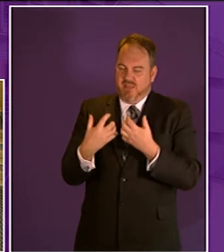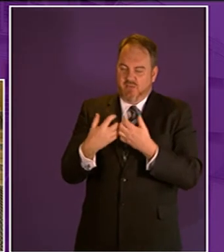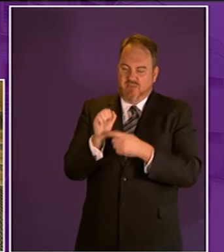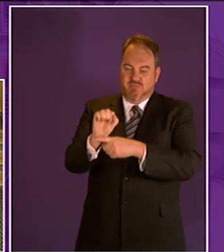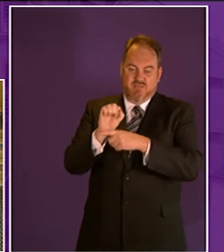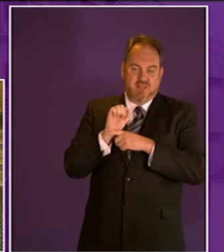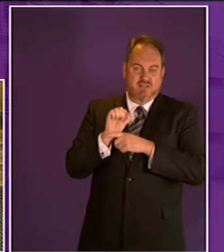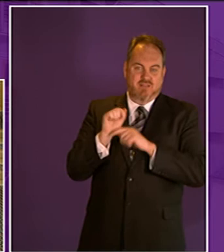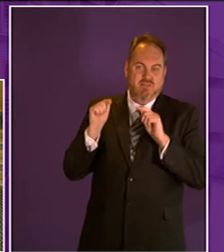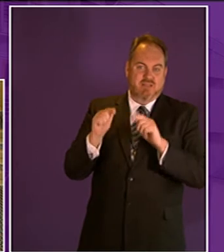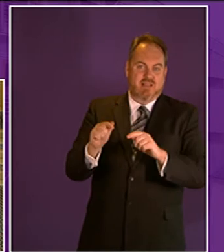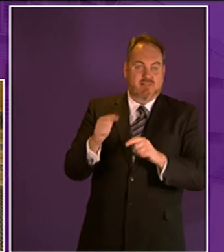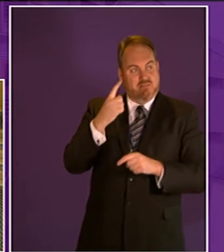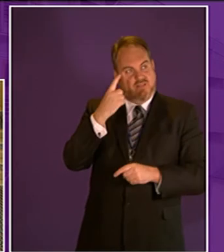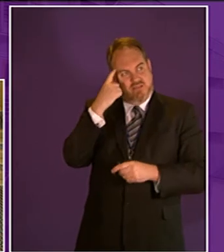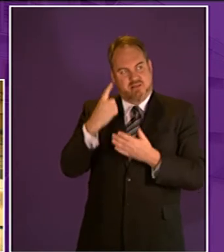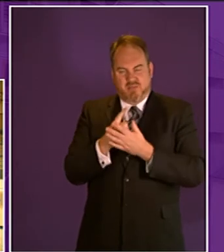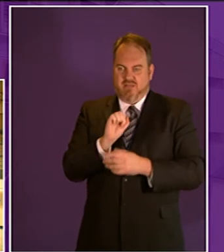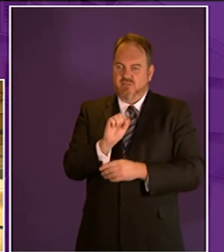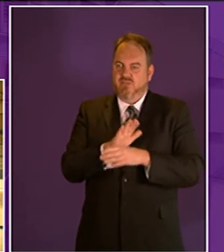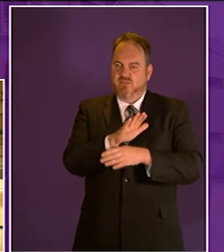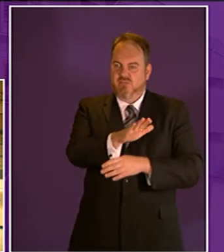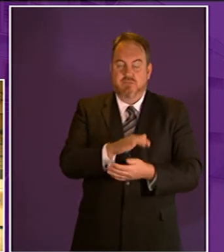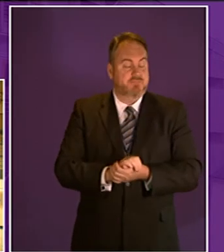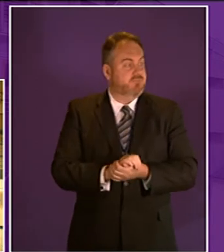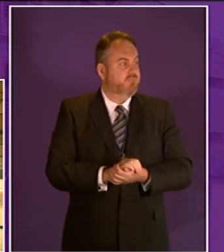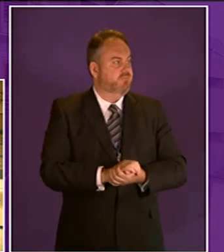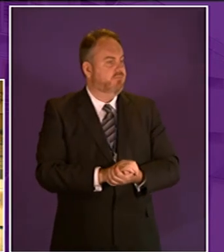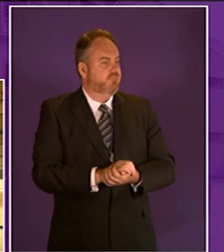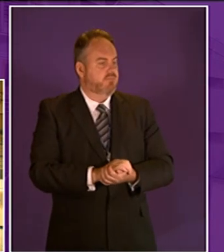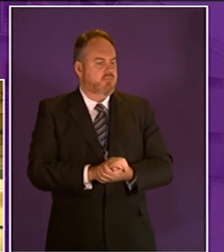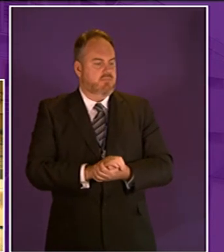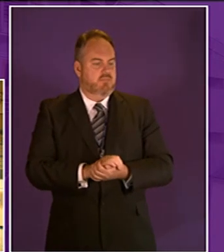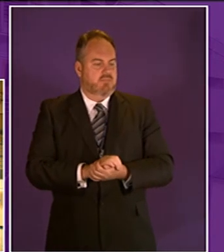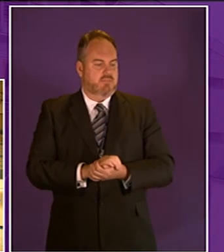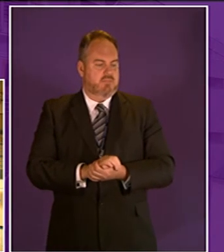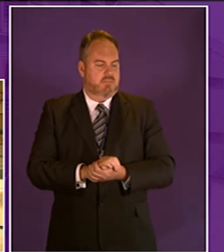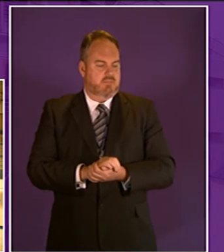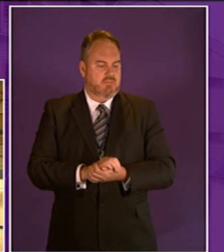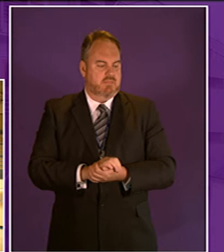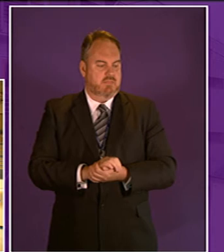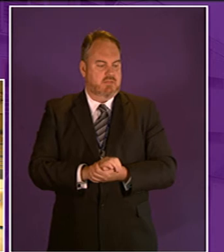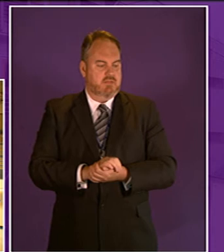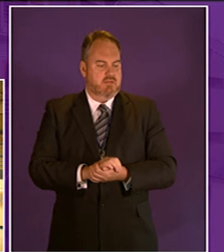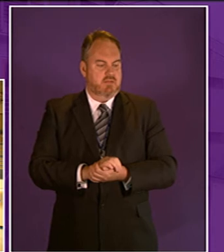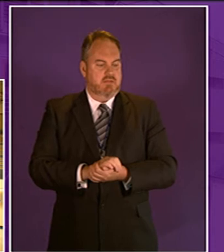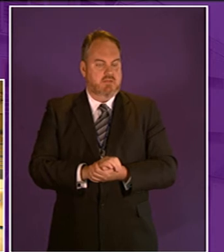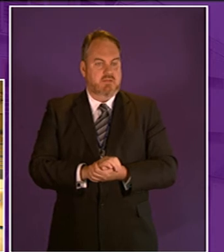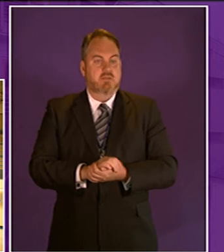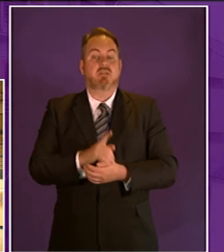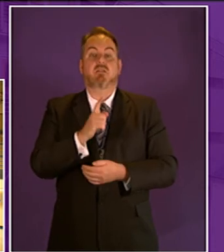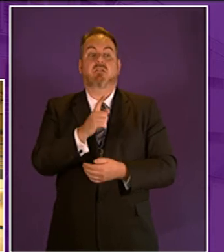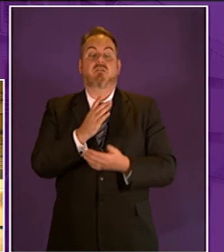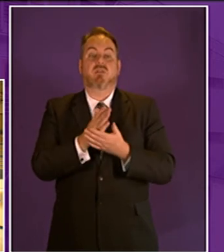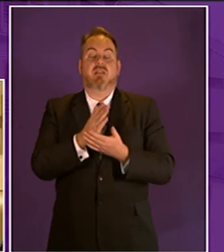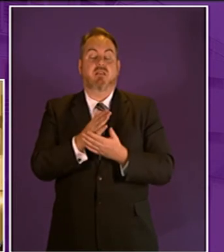that as that work's taken forward. Jenny Gilruth, to be followed by Monica Lennon. Jenny Gilruth. Thank you, Presiding Officer. In light of the continuing